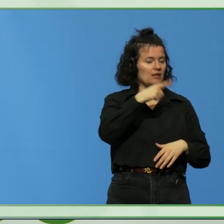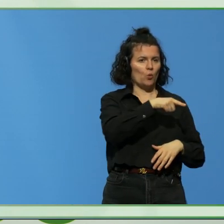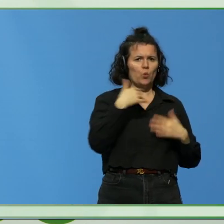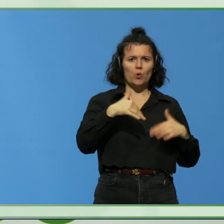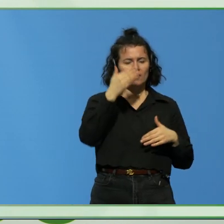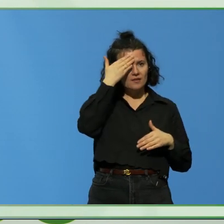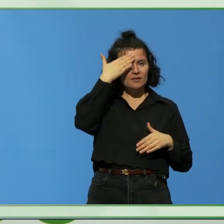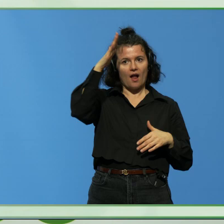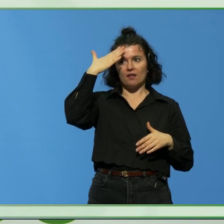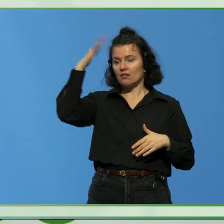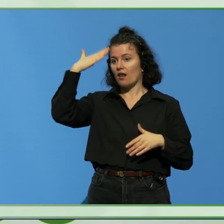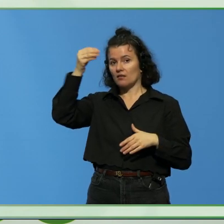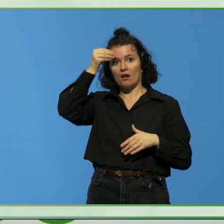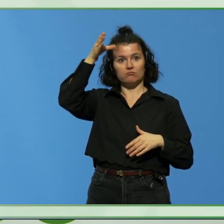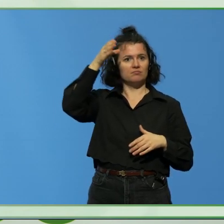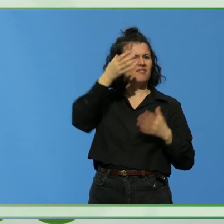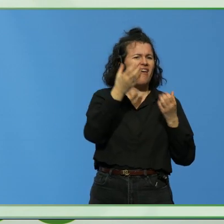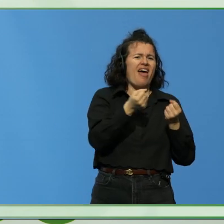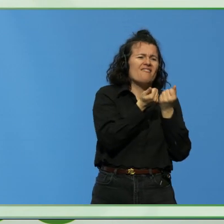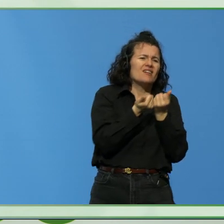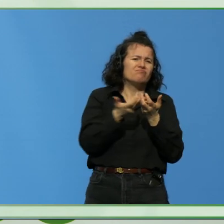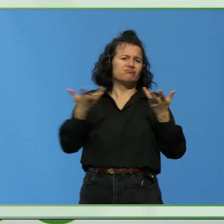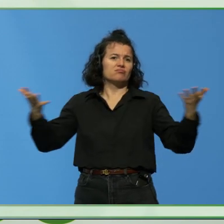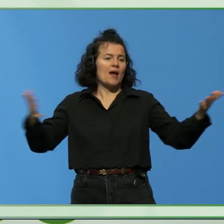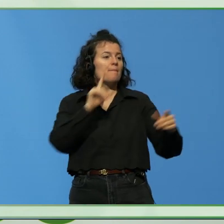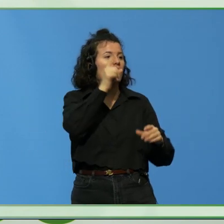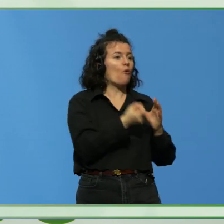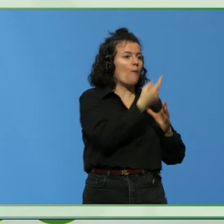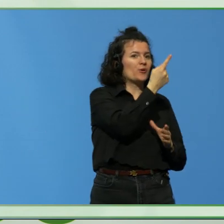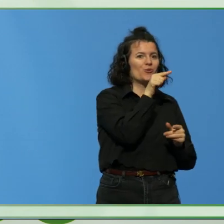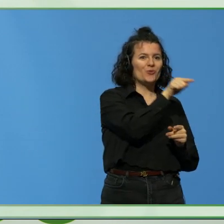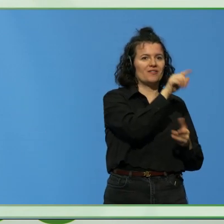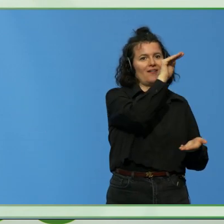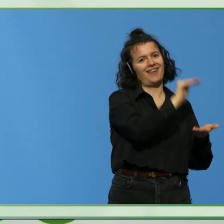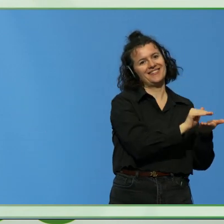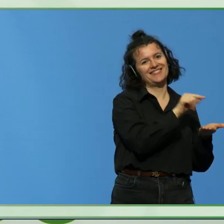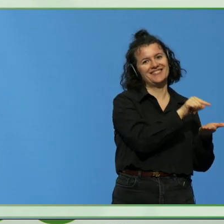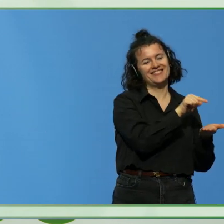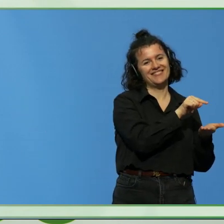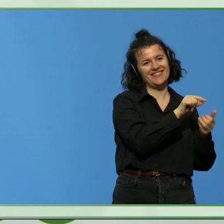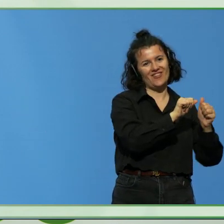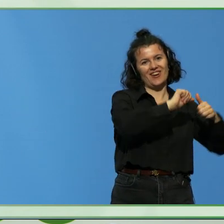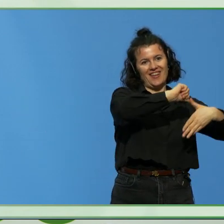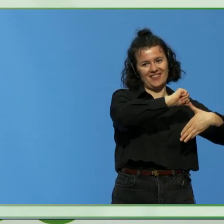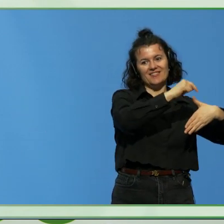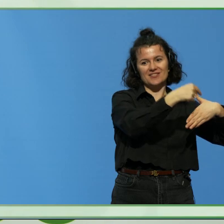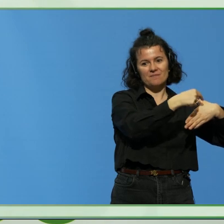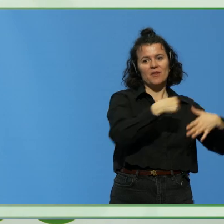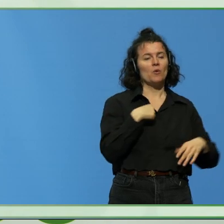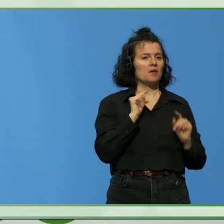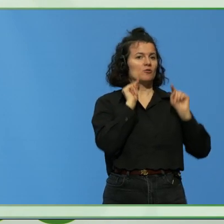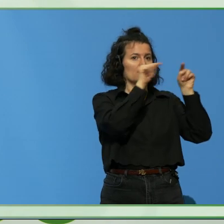but opportunity is not. And with SeedStars, we've been exploring this throughout the years, and